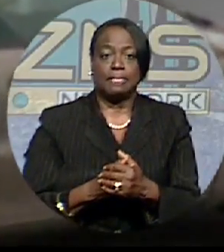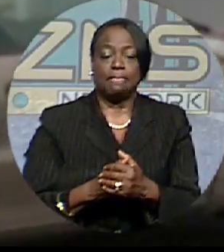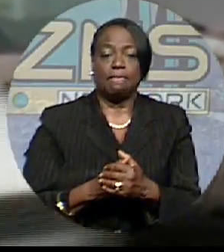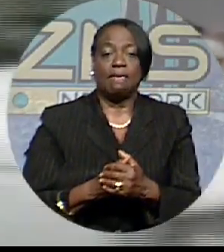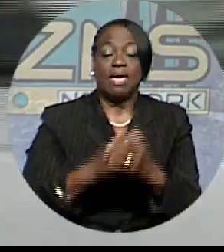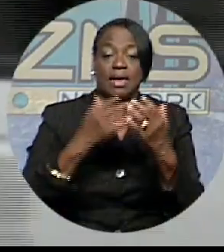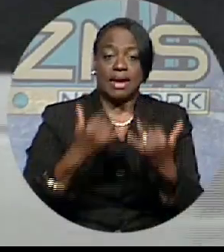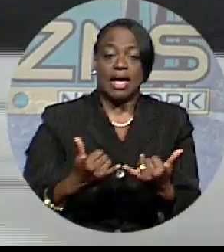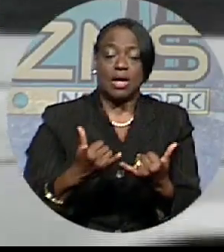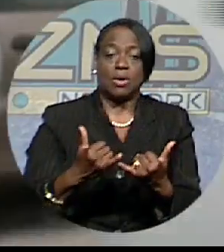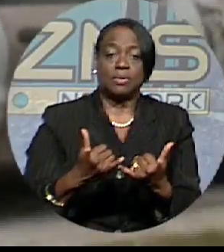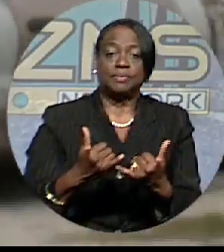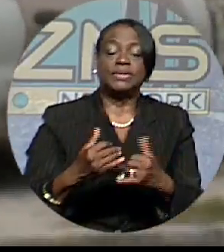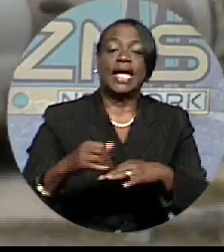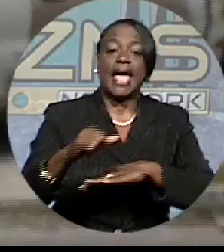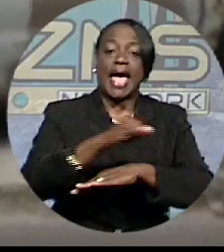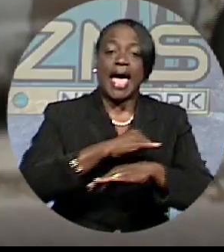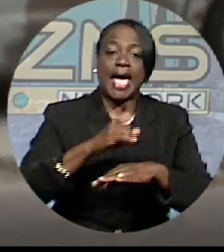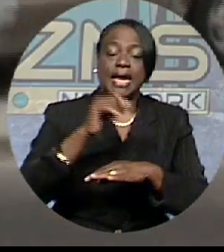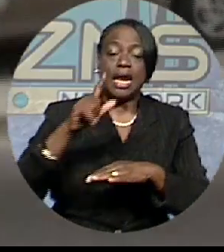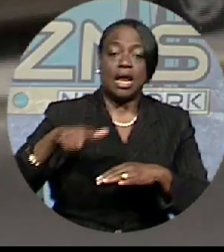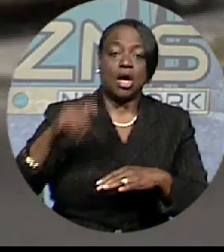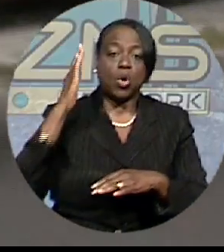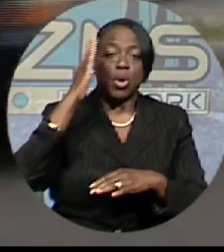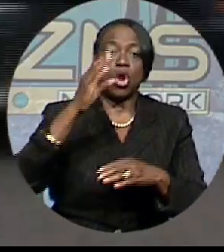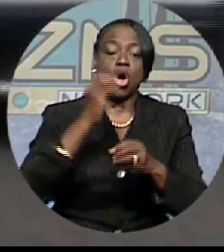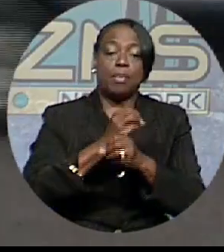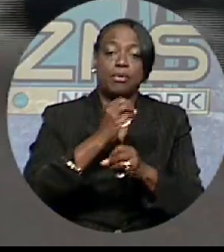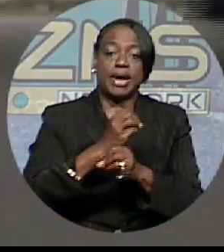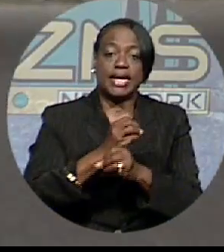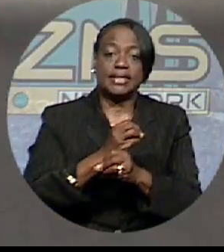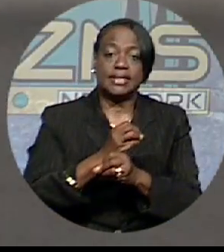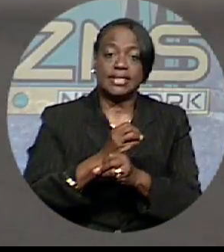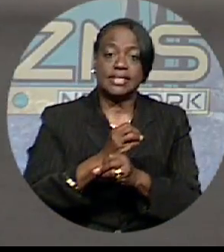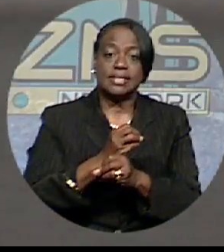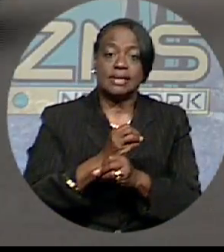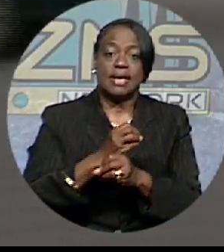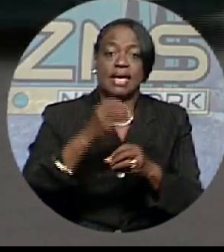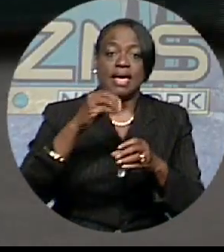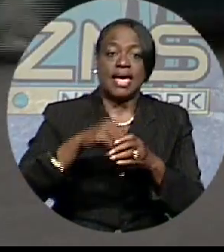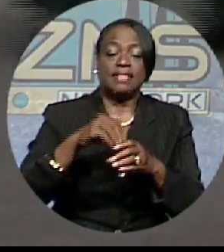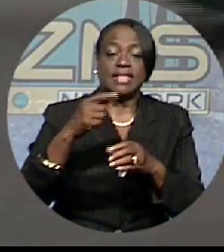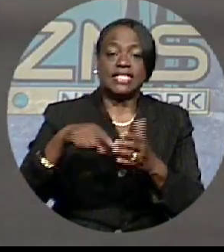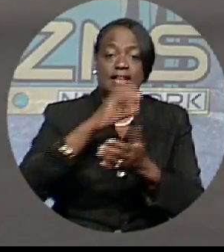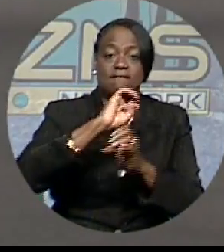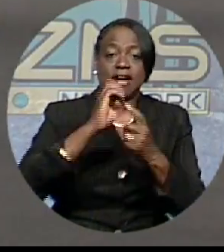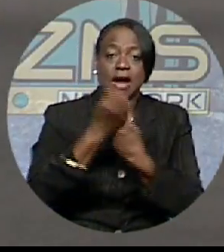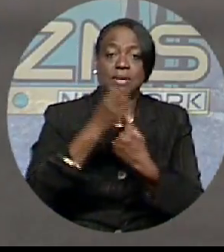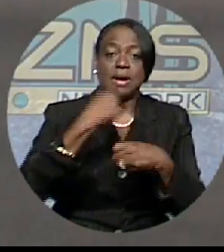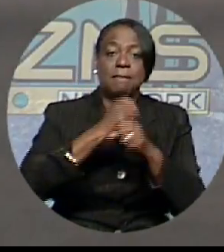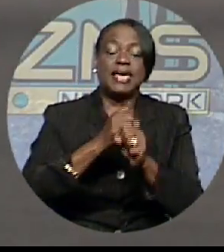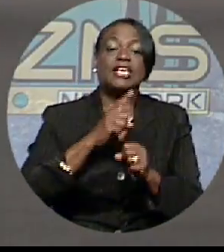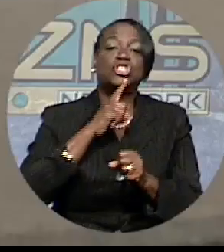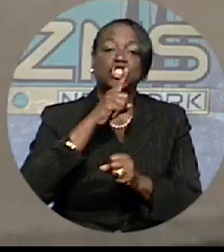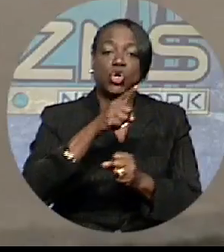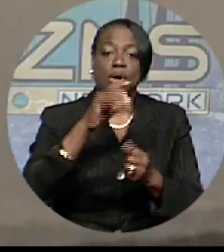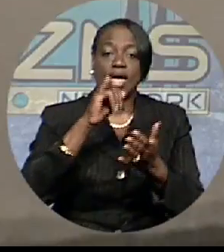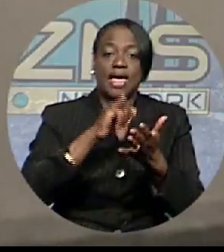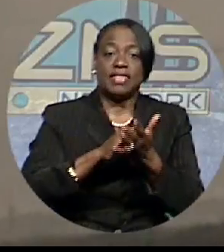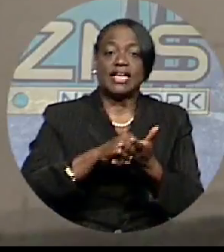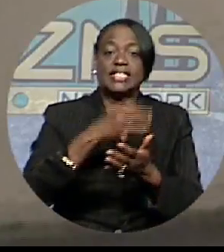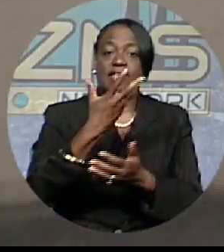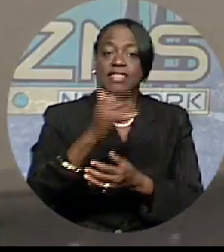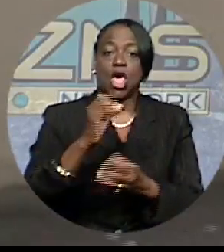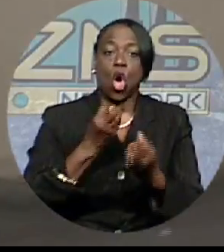to operate in a regulated environment, as internal adjustments are being made to ensure that they're fully compliant. Moving